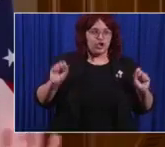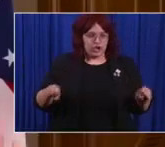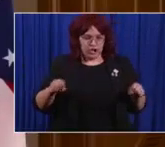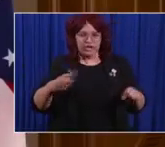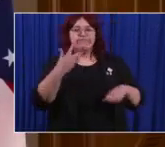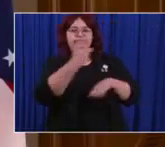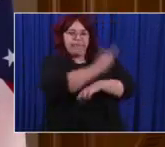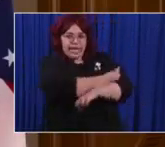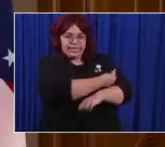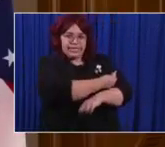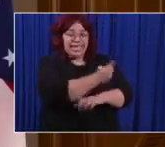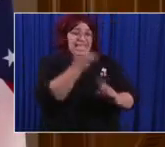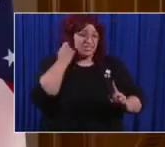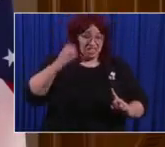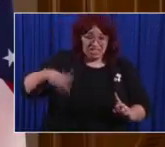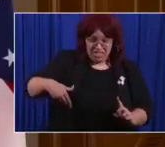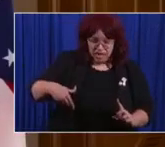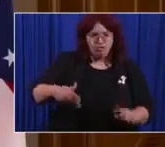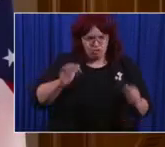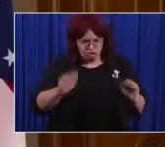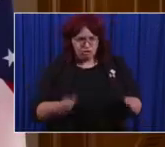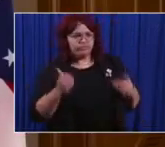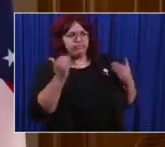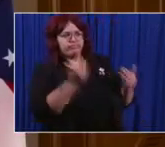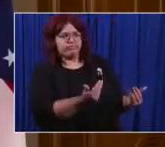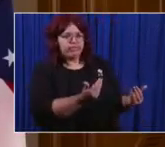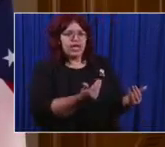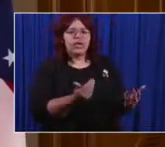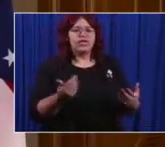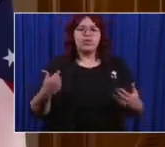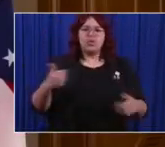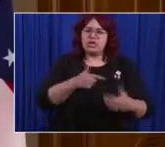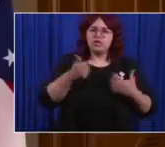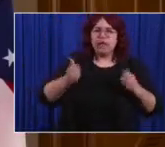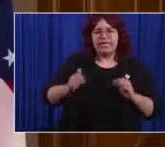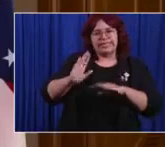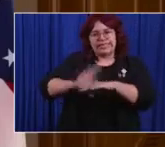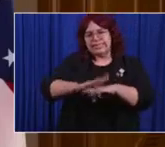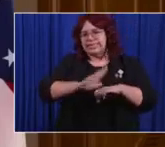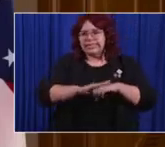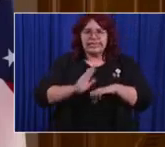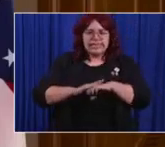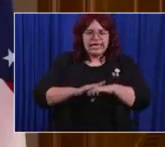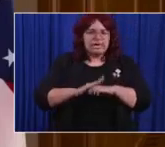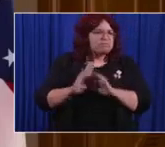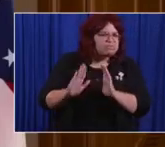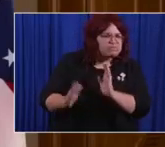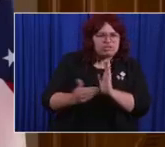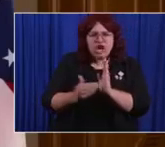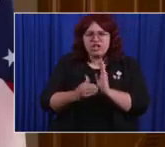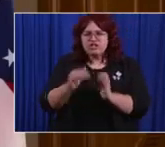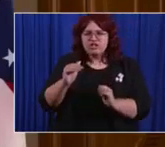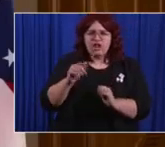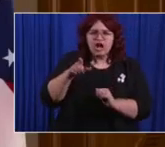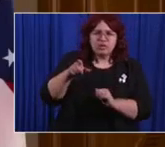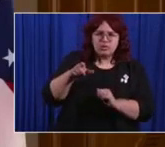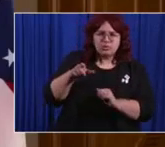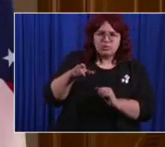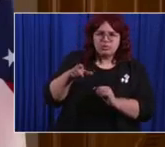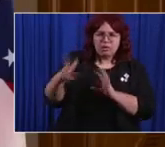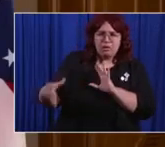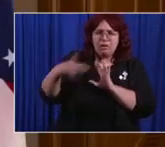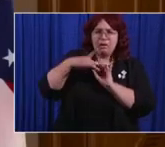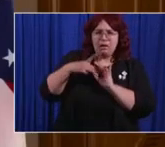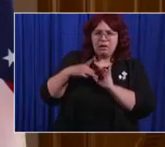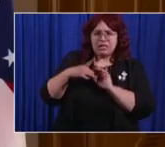go out. You still have the opportunity to get vaccinated. So that's how we did it. I don't know whether Dr. Vanderhoff is on here or not. We can